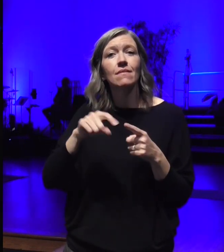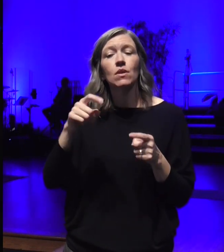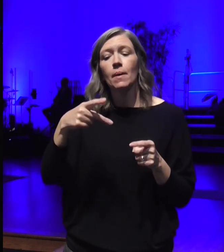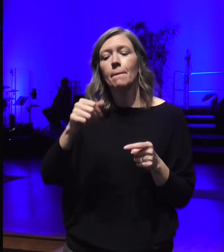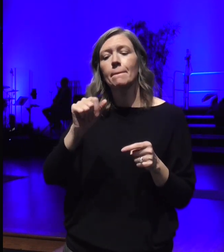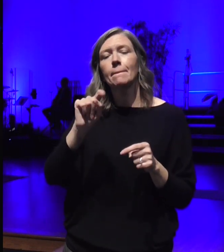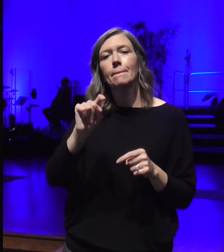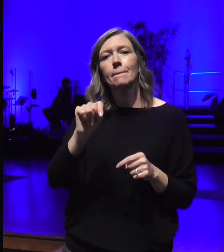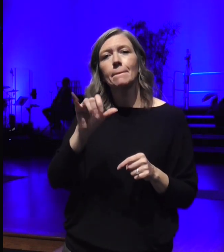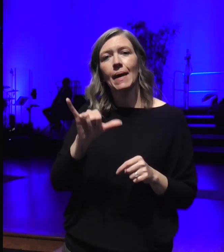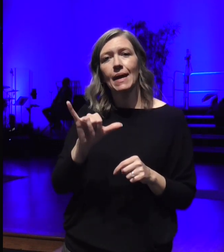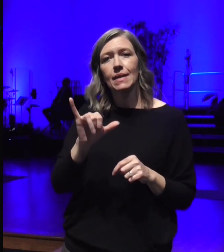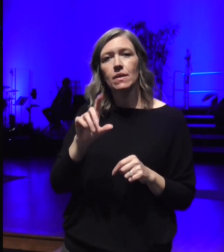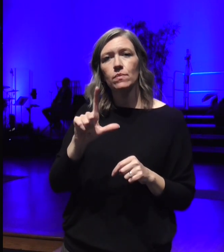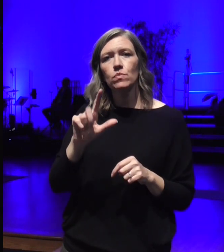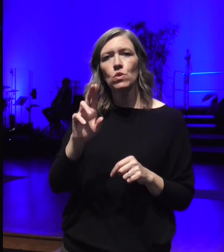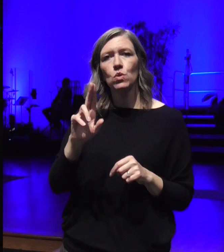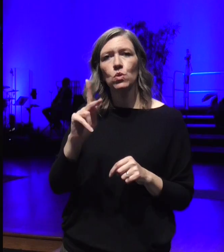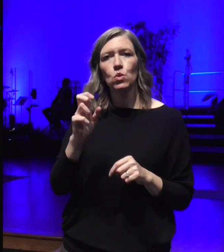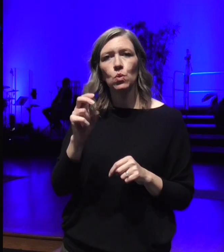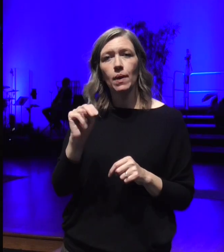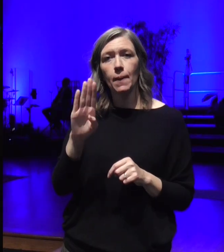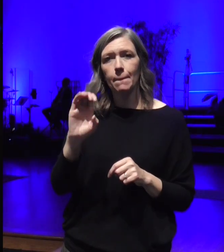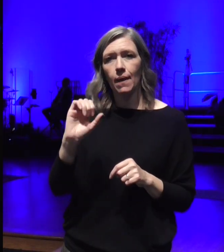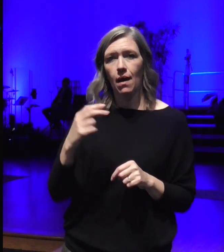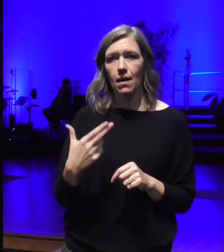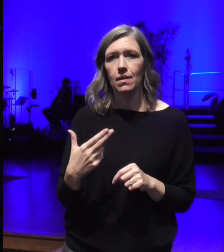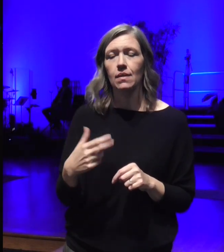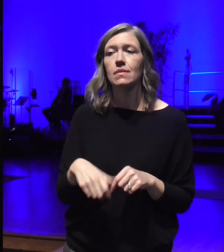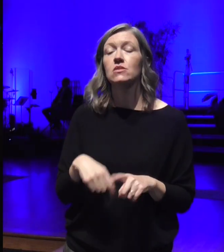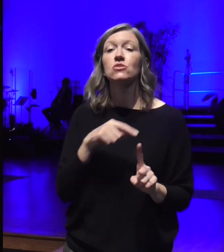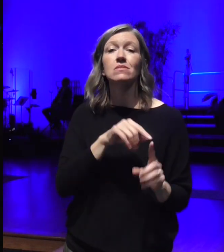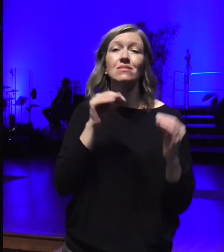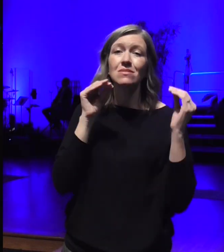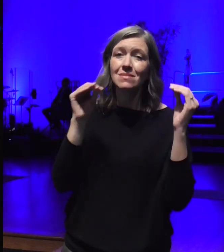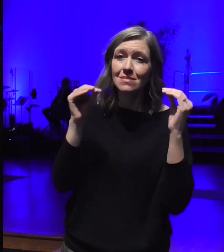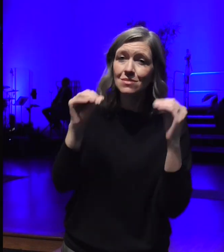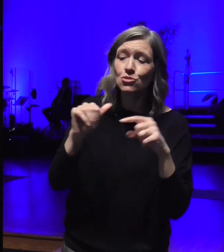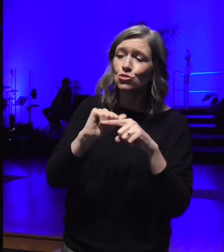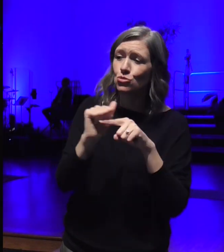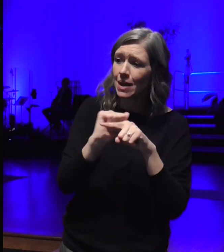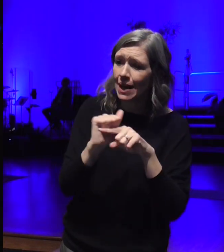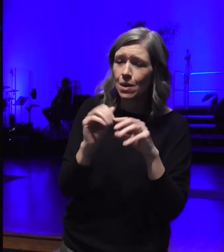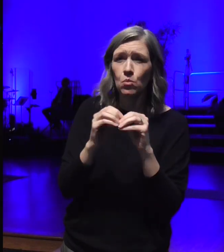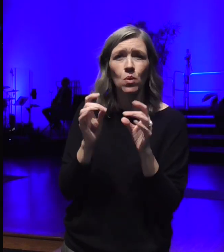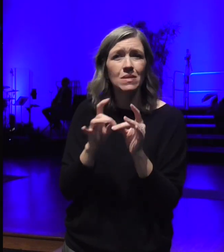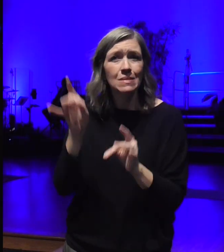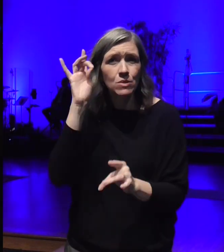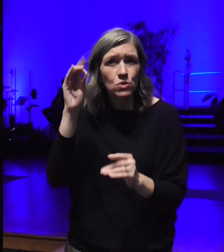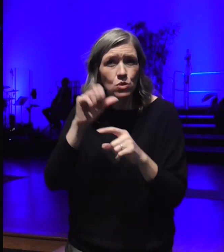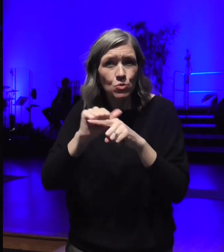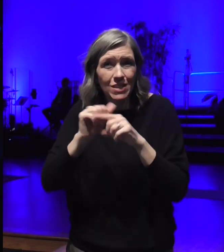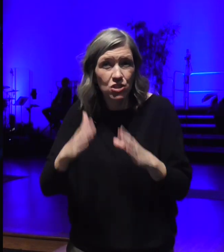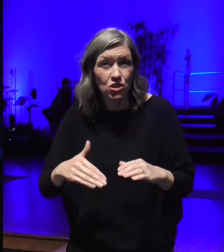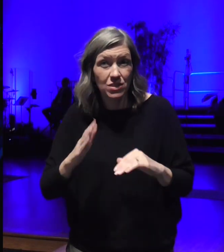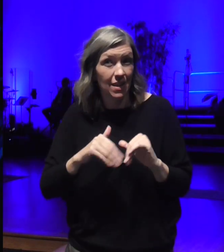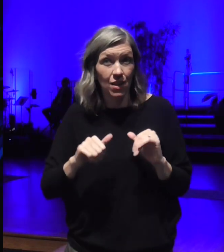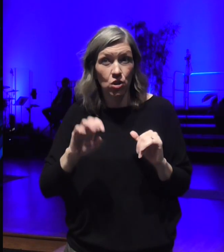Lukenbach, who has trained more spiritual practitioners, more of us than even Ernest